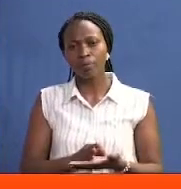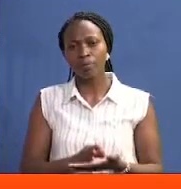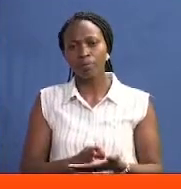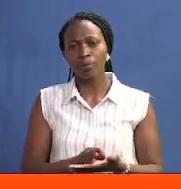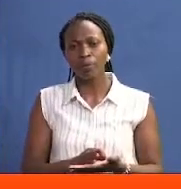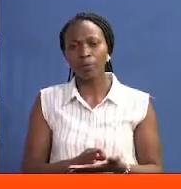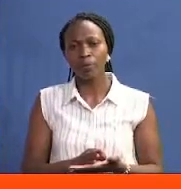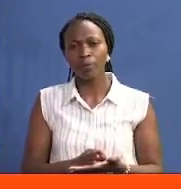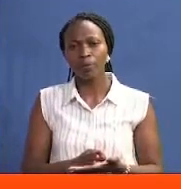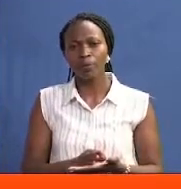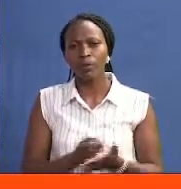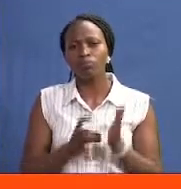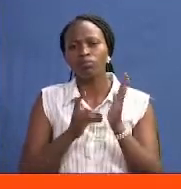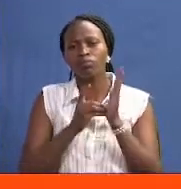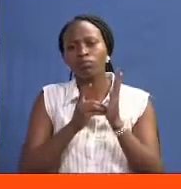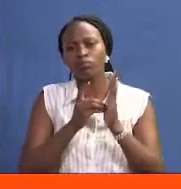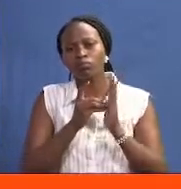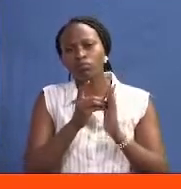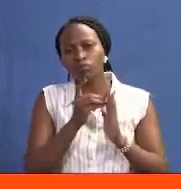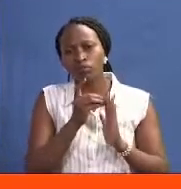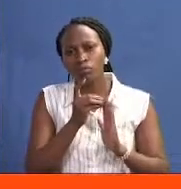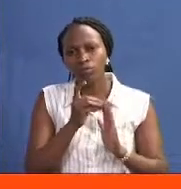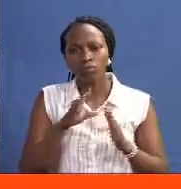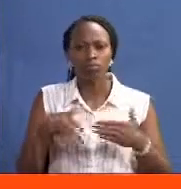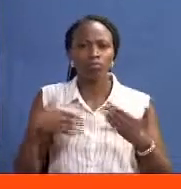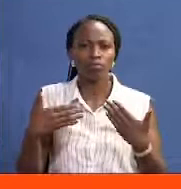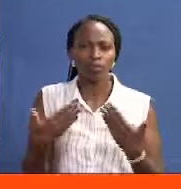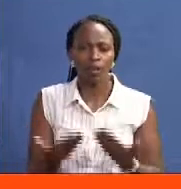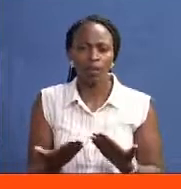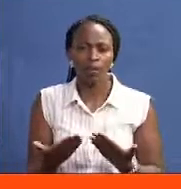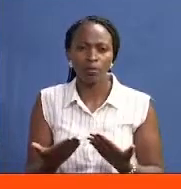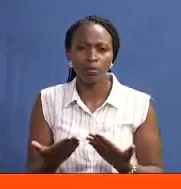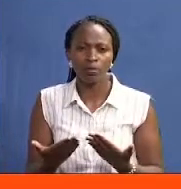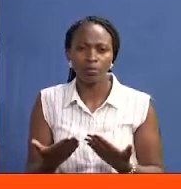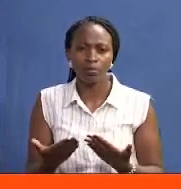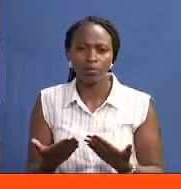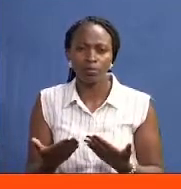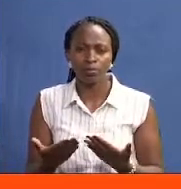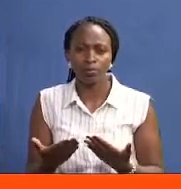go to whatever development agenda they were meant to go to. So no,